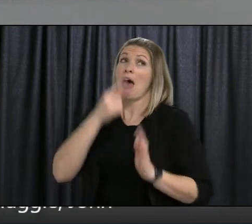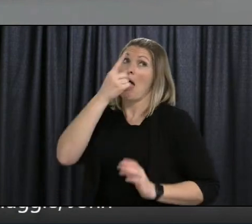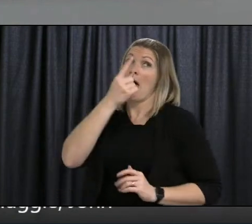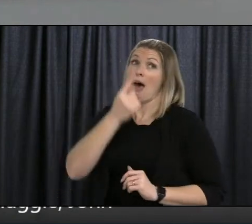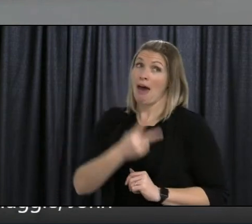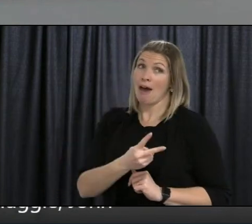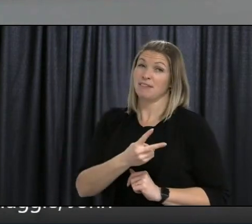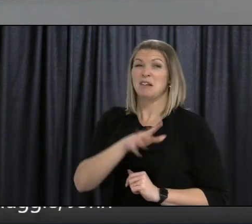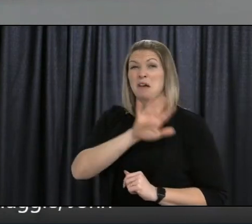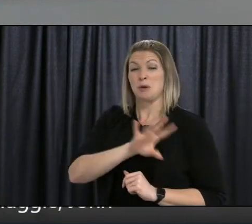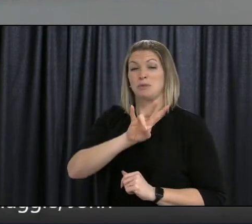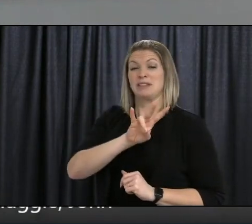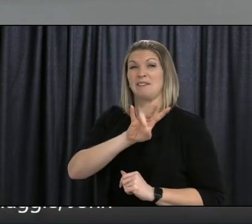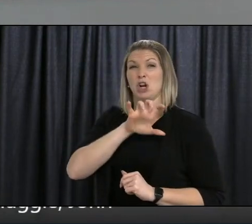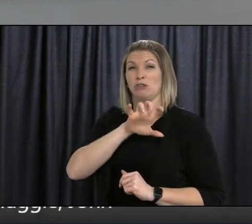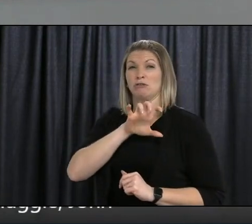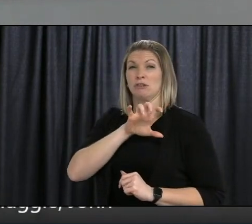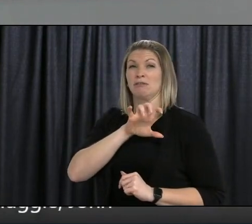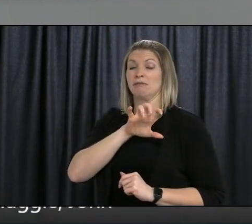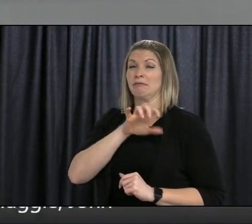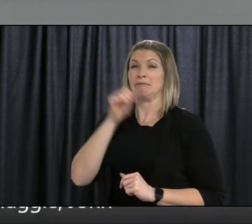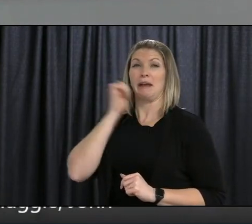of any daily total.